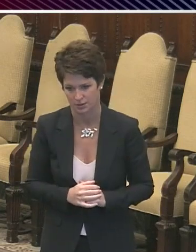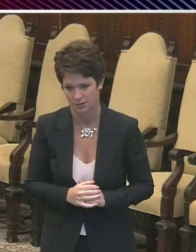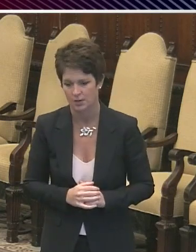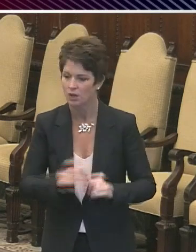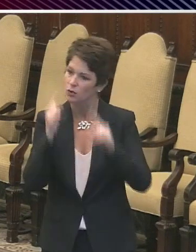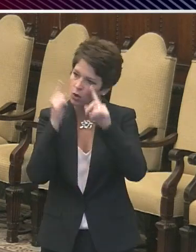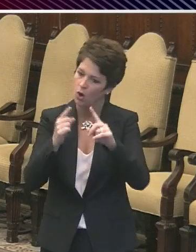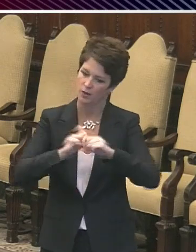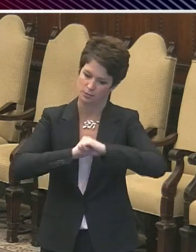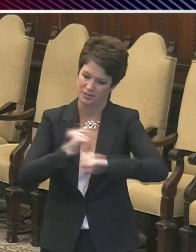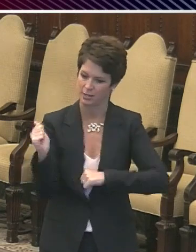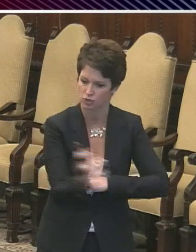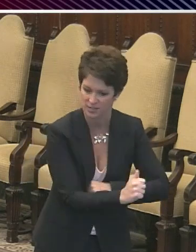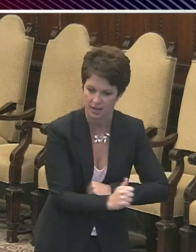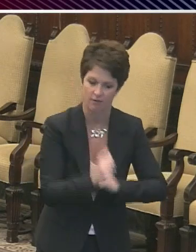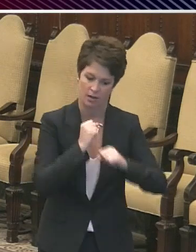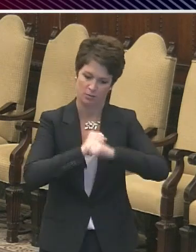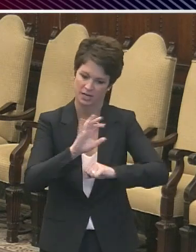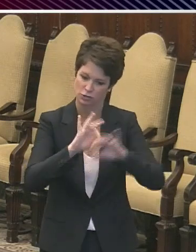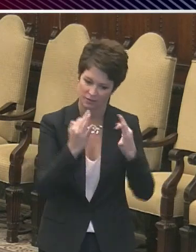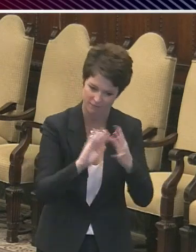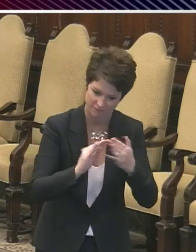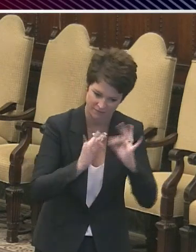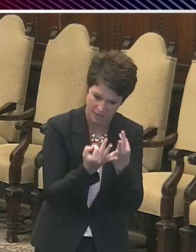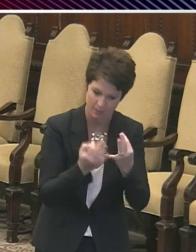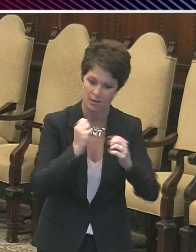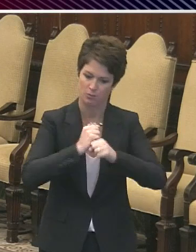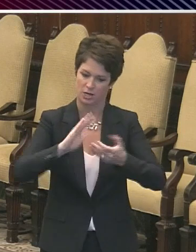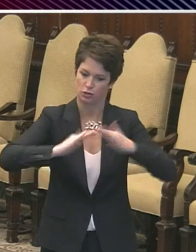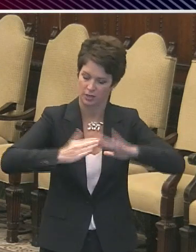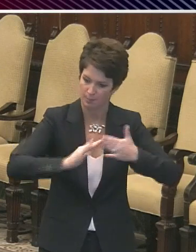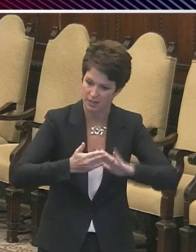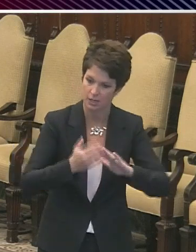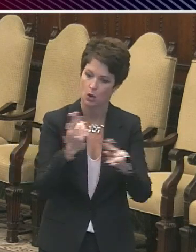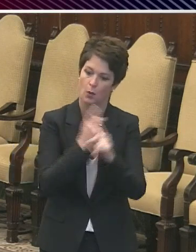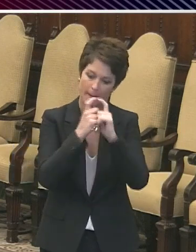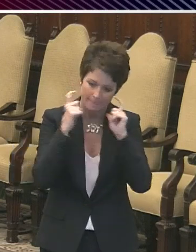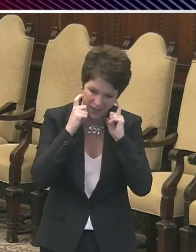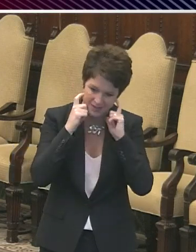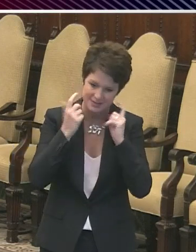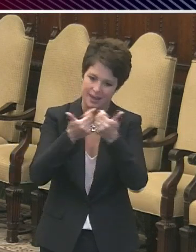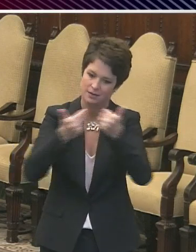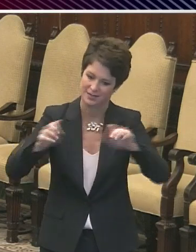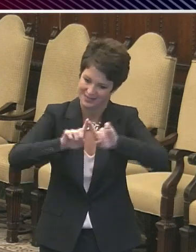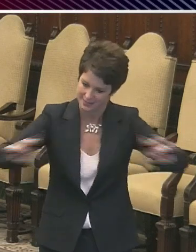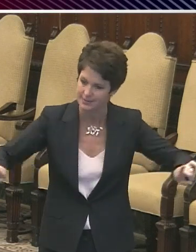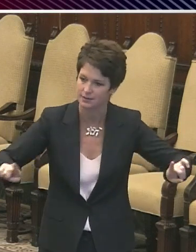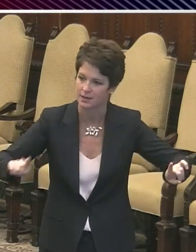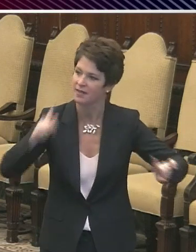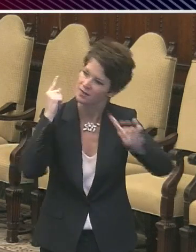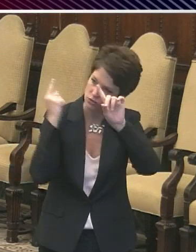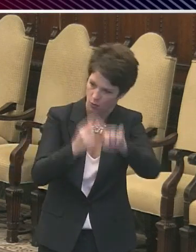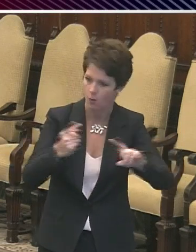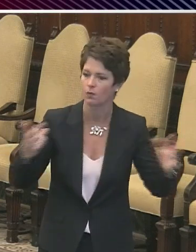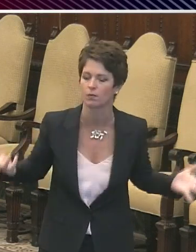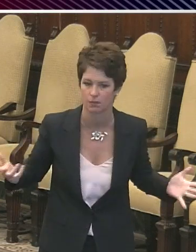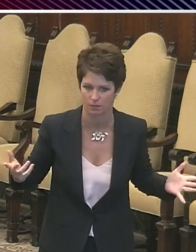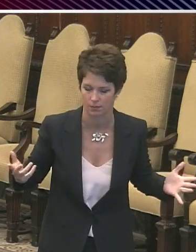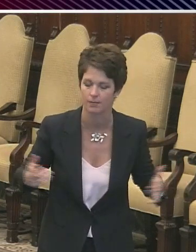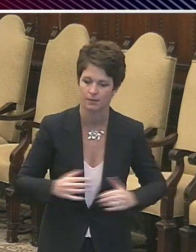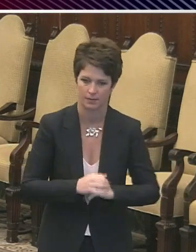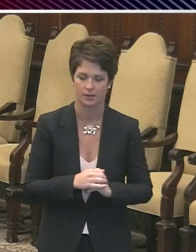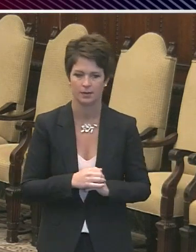sure that they protect themselves, their families, their communities by wearing masks and keeping socially distanced. And